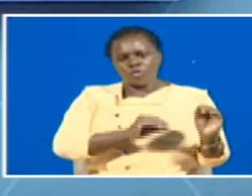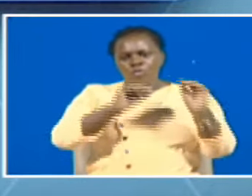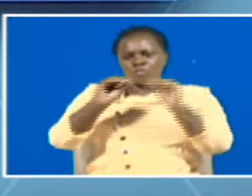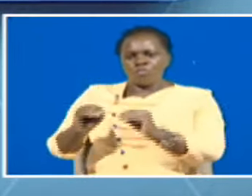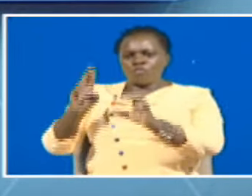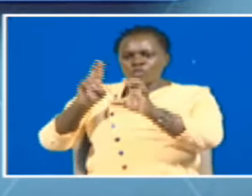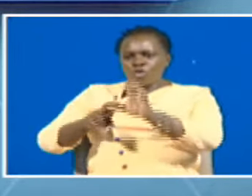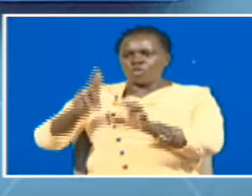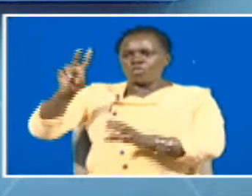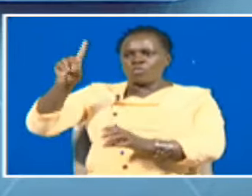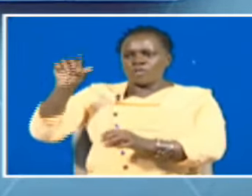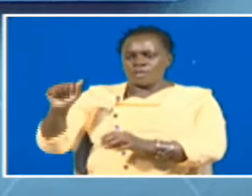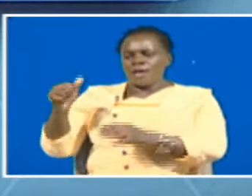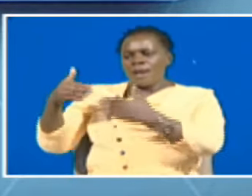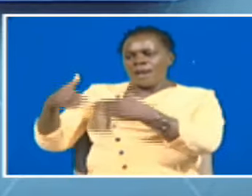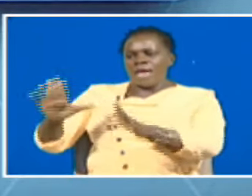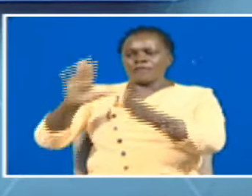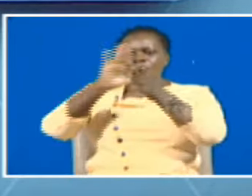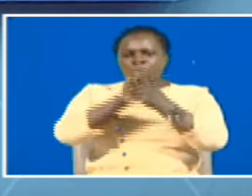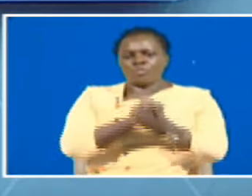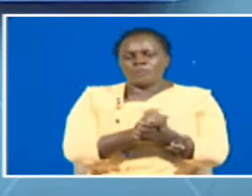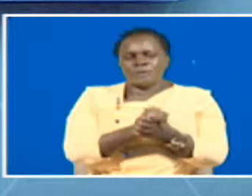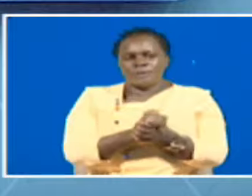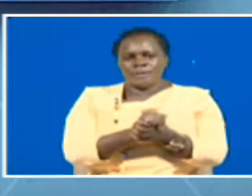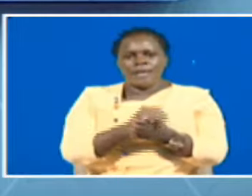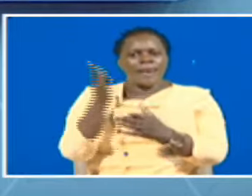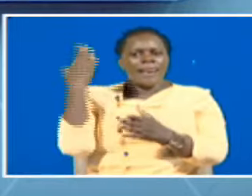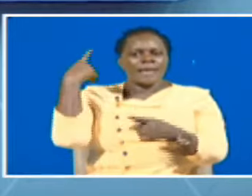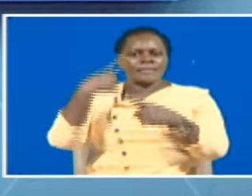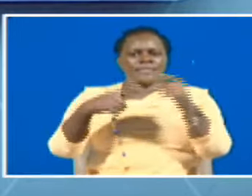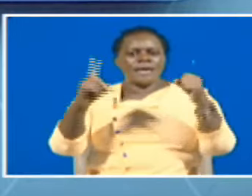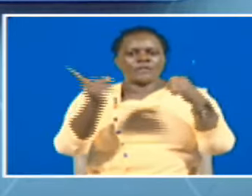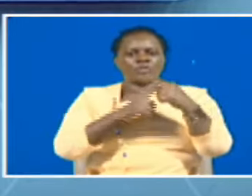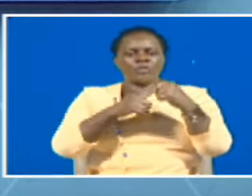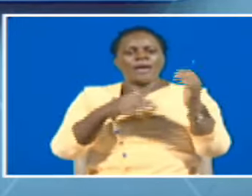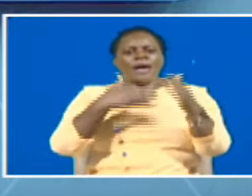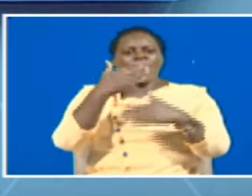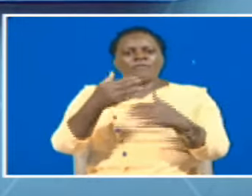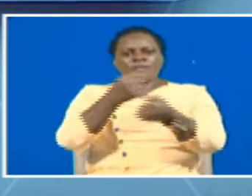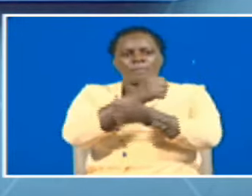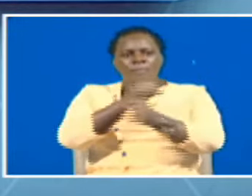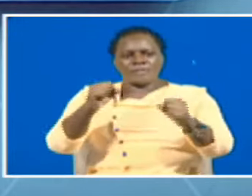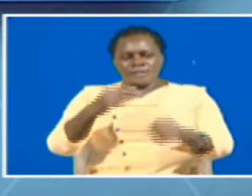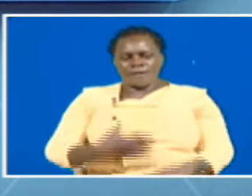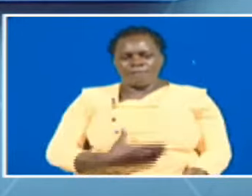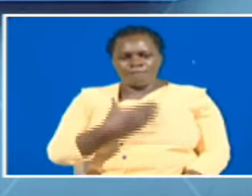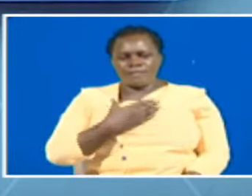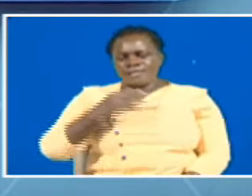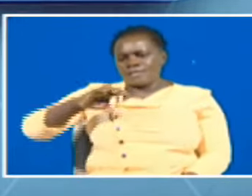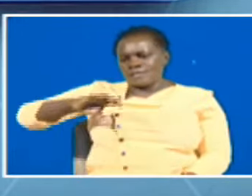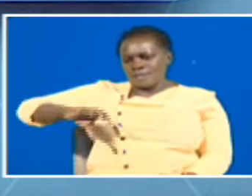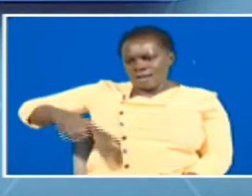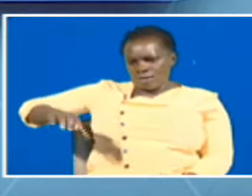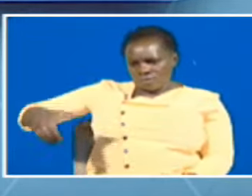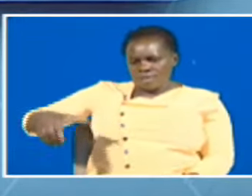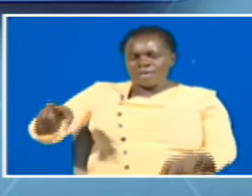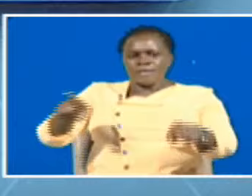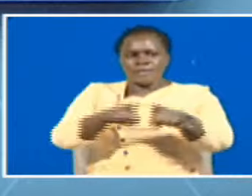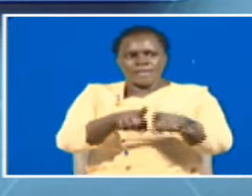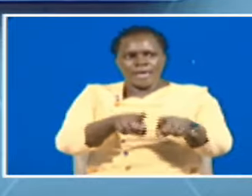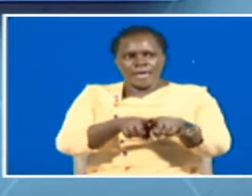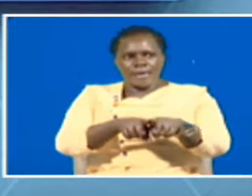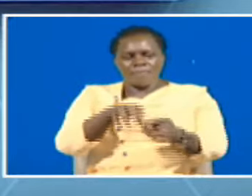Lowadza, ditched Jubilee for UDA in June last year, shortly after the president's visit to the county. Subsequently, a